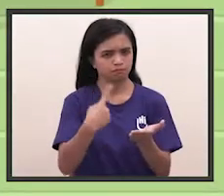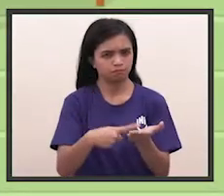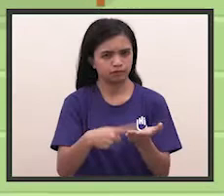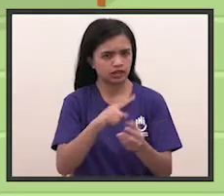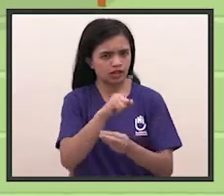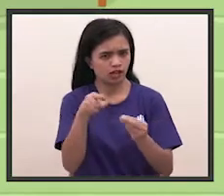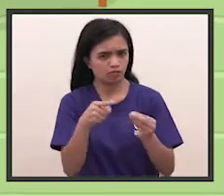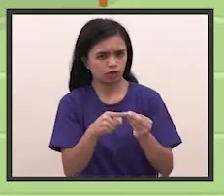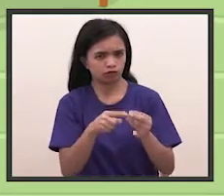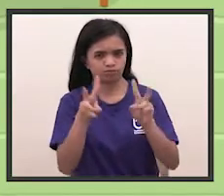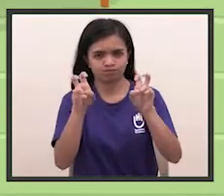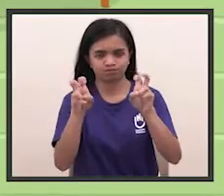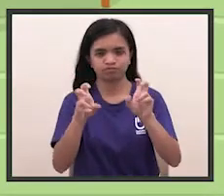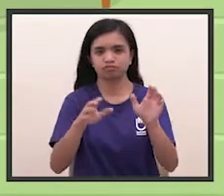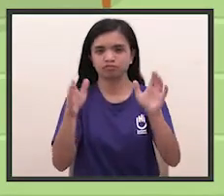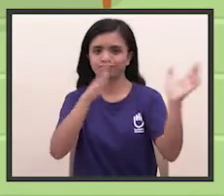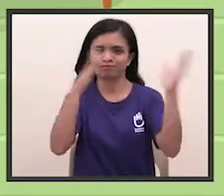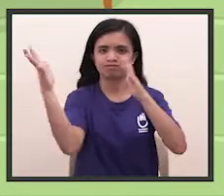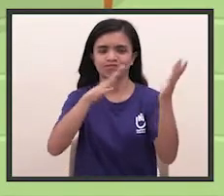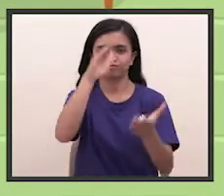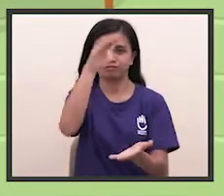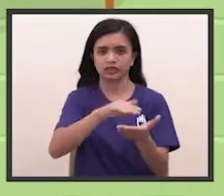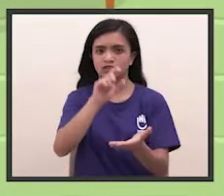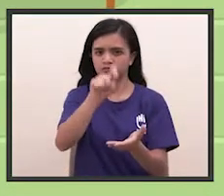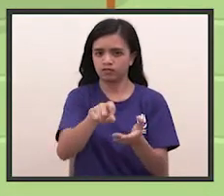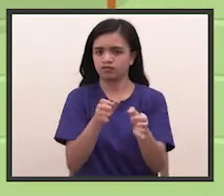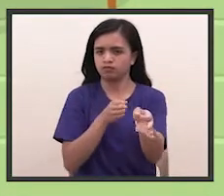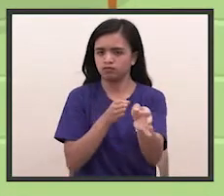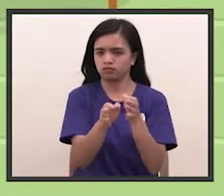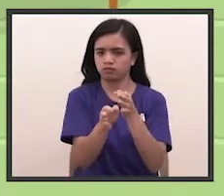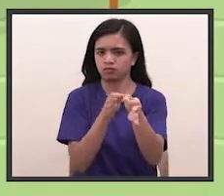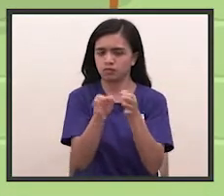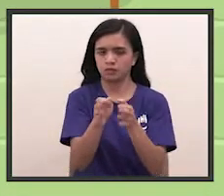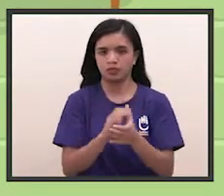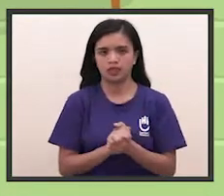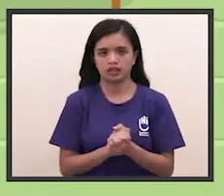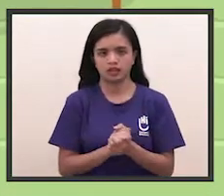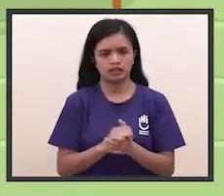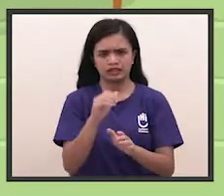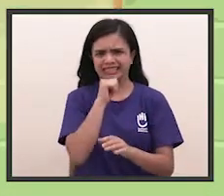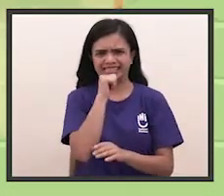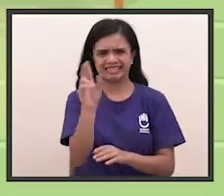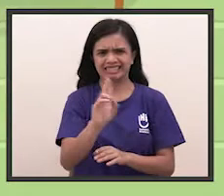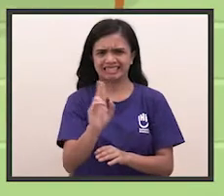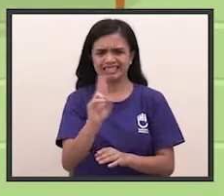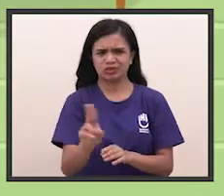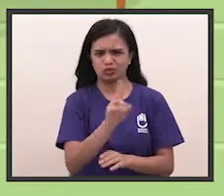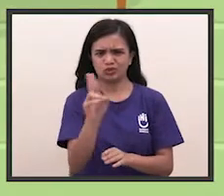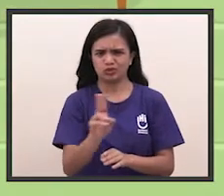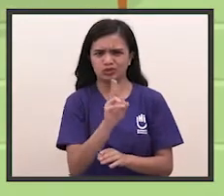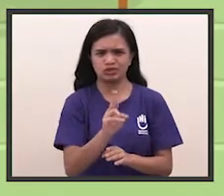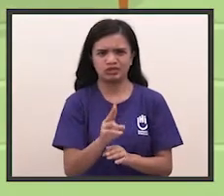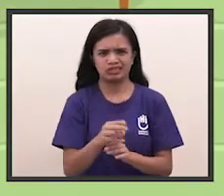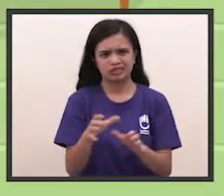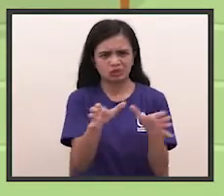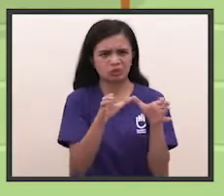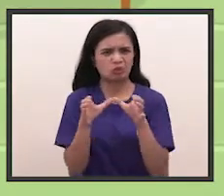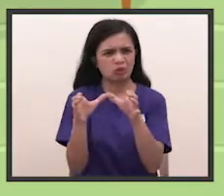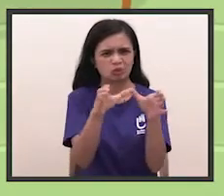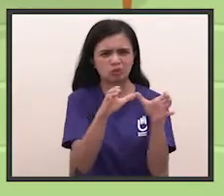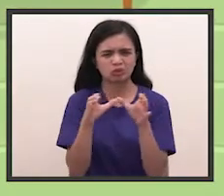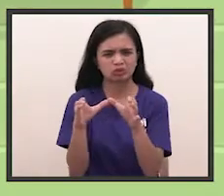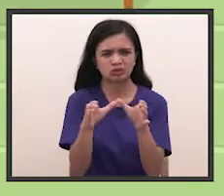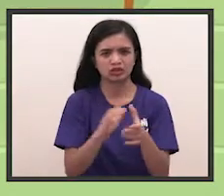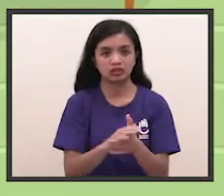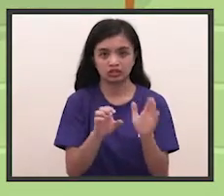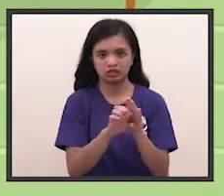Discussions of disaster risk management should be descriptive. Avoid using pronouns that are vague,